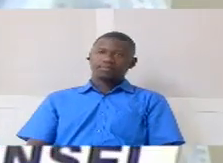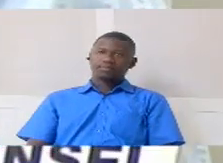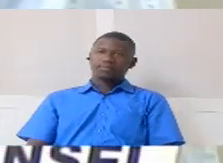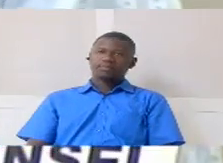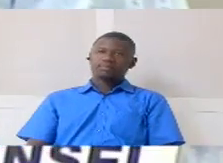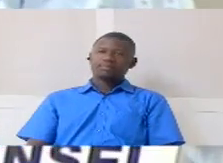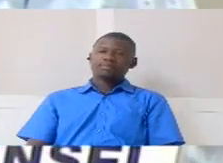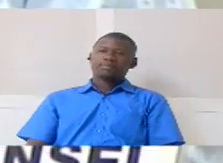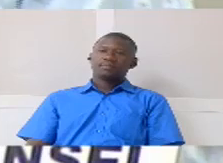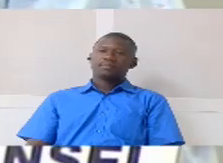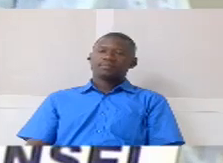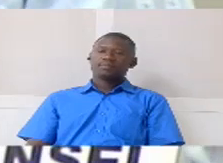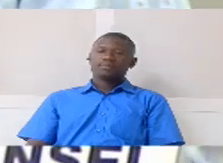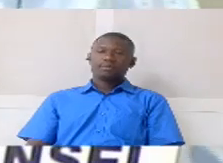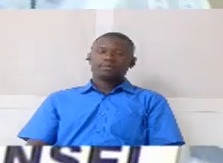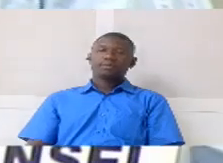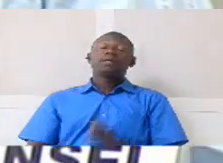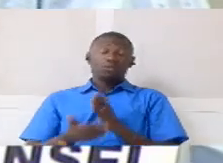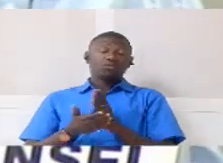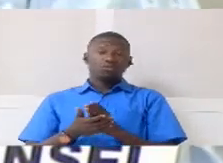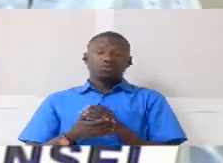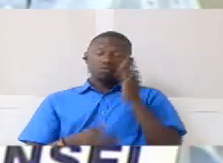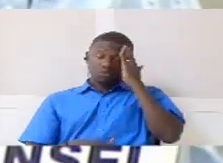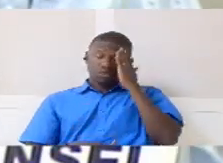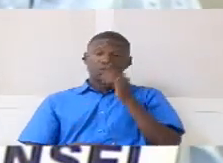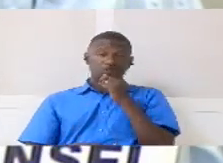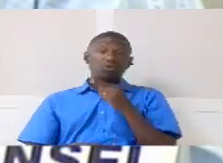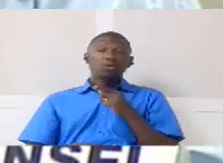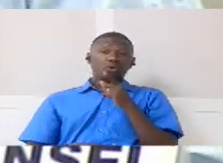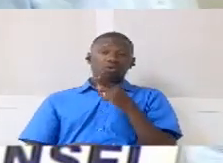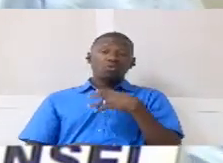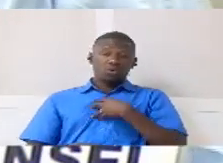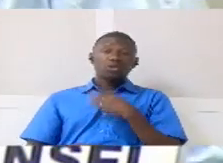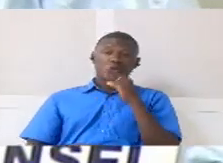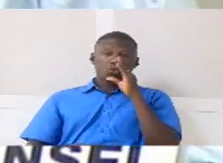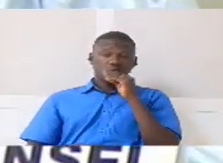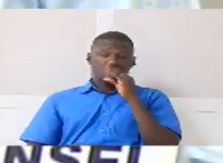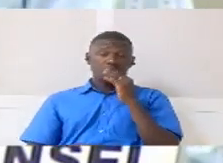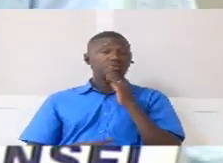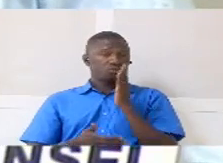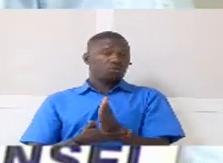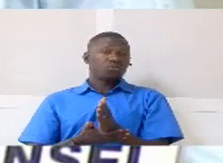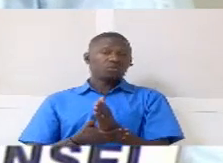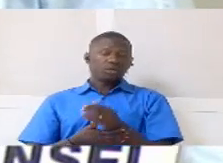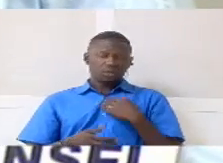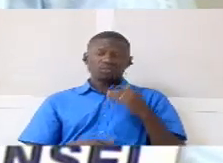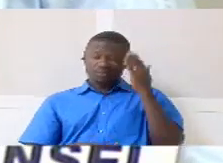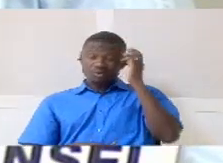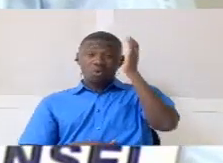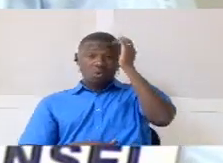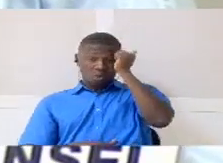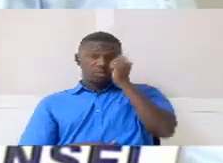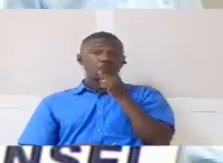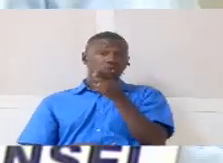Of course, it goes without saying that we expect that you would speak the truth and the whole truth. Amboto jiko balako ibe tonyale fola andu ibe tonya